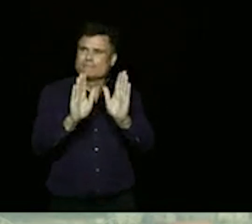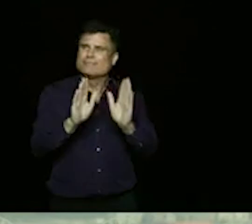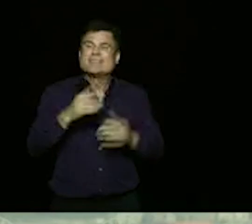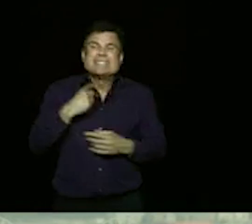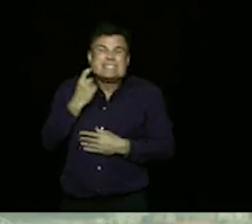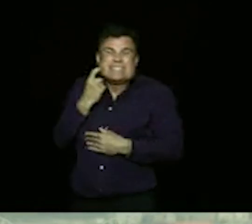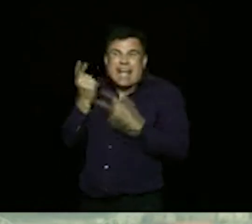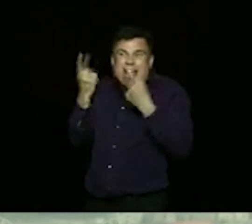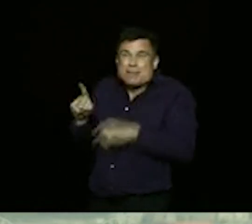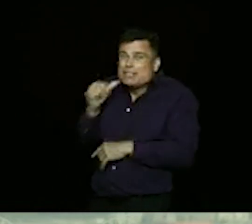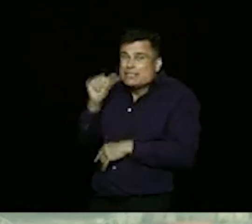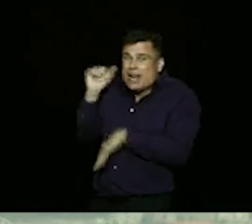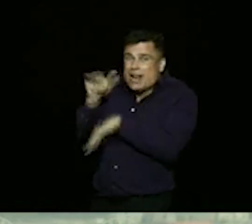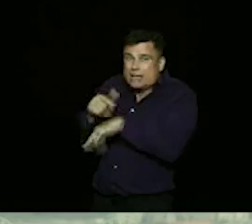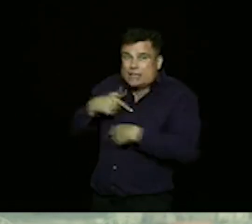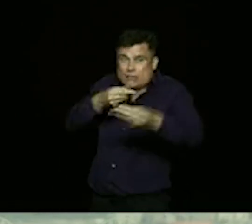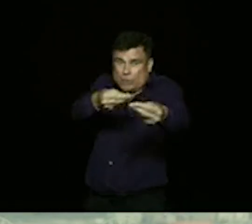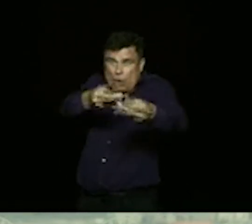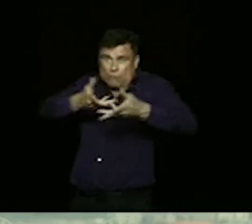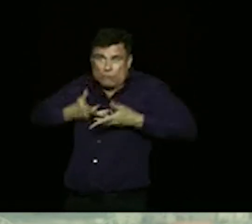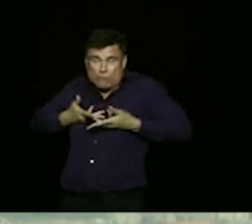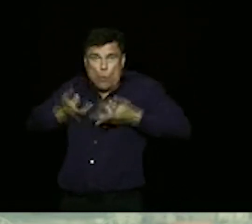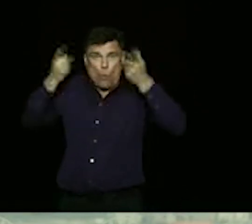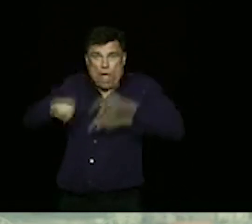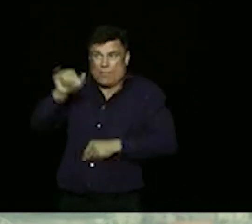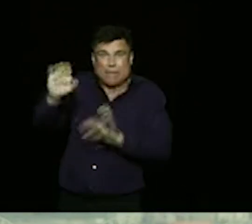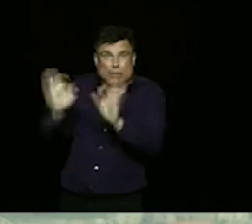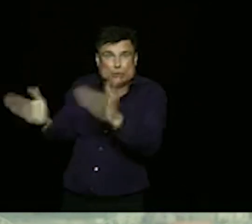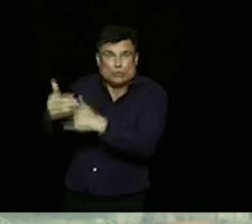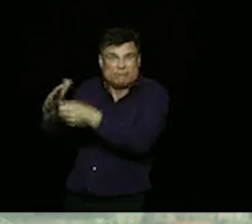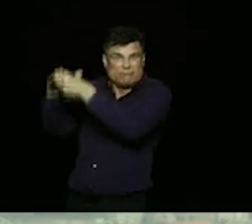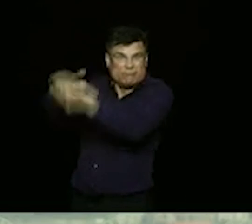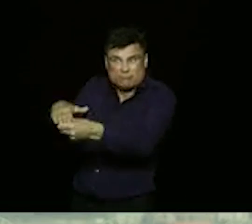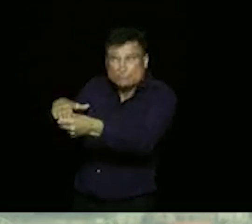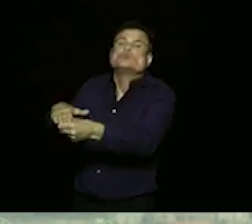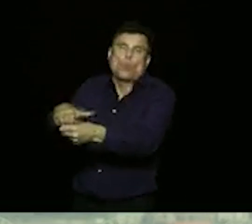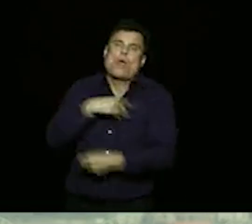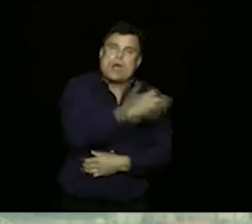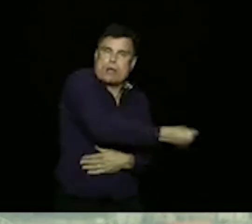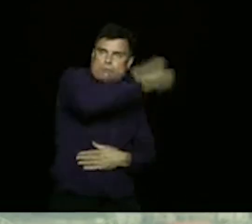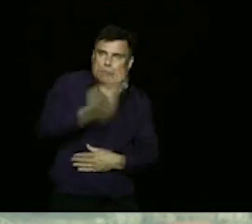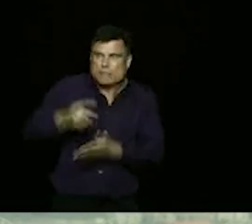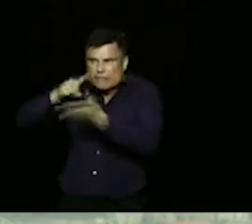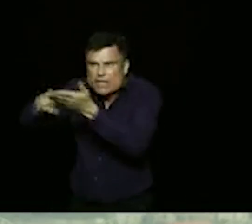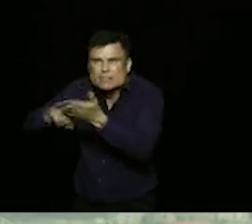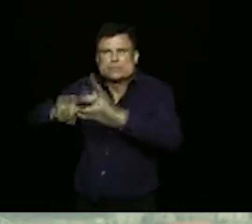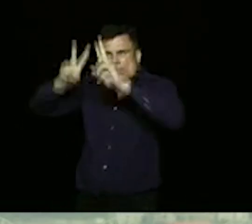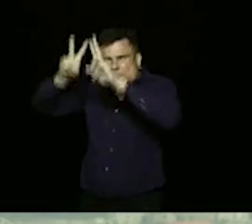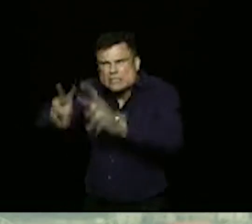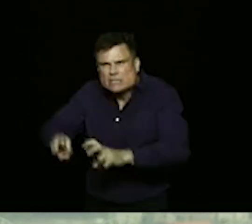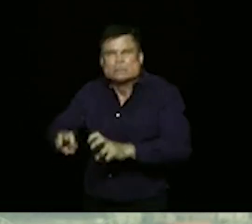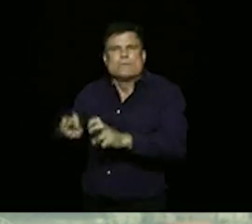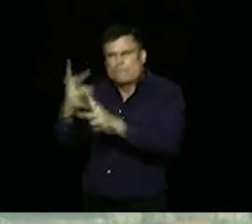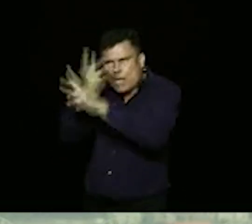to continue to pursue reconciliation and advancement here. But That is what we're asking, and I'm